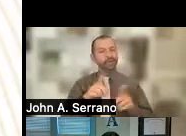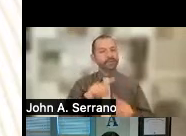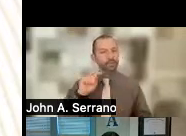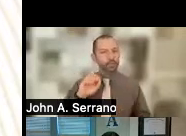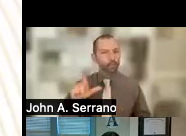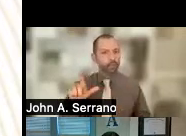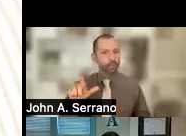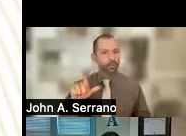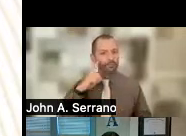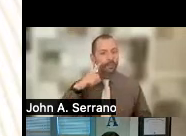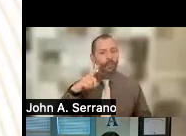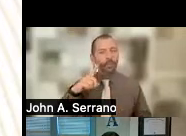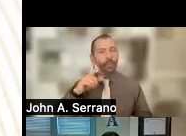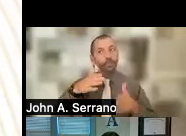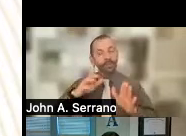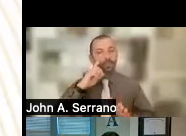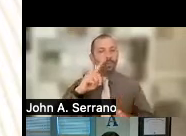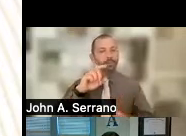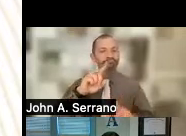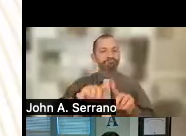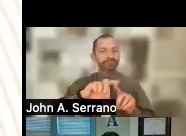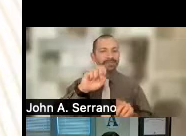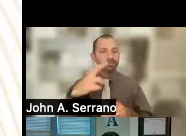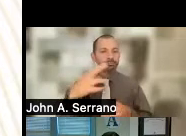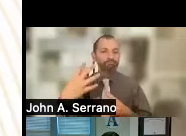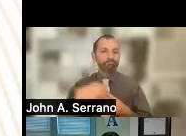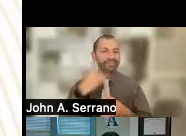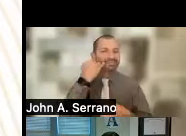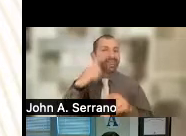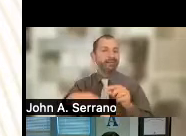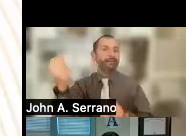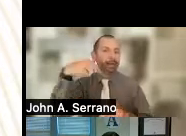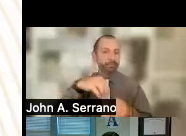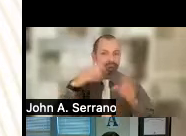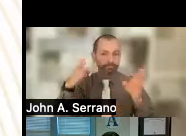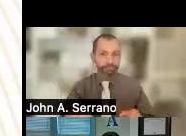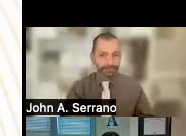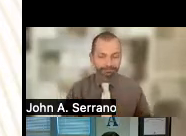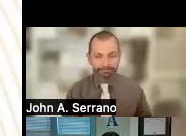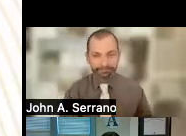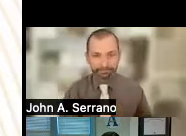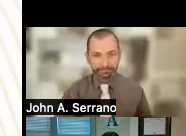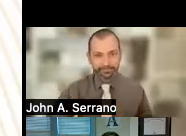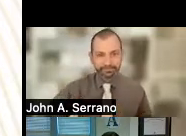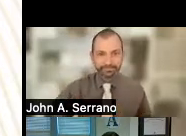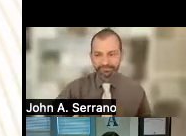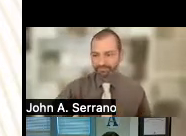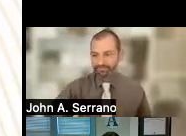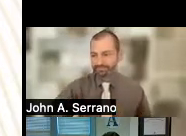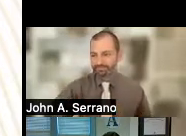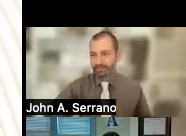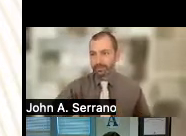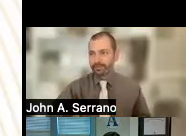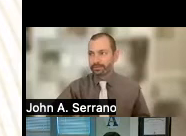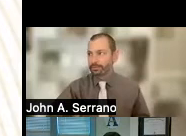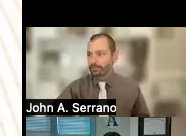included, but it does have a good tool, is a tool available for us and something that we can use to incorporate people who might not be